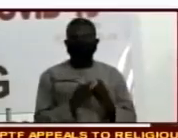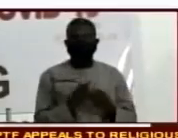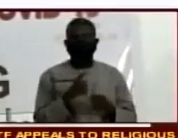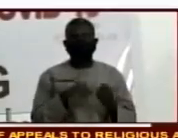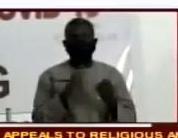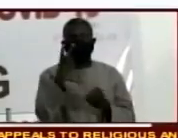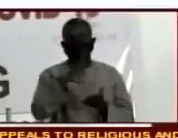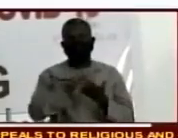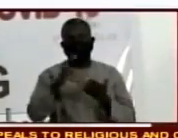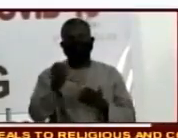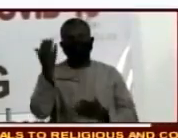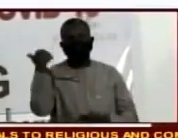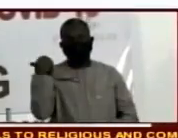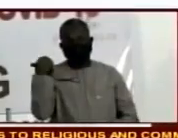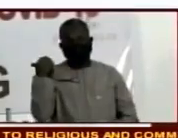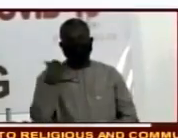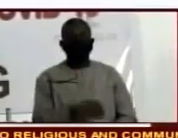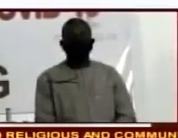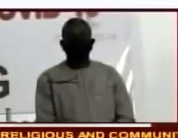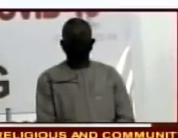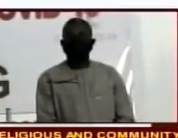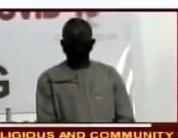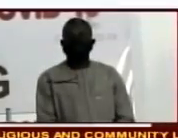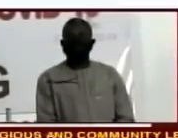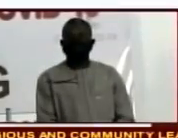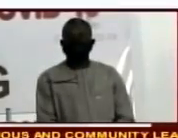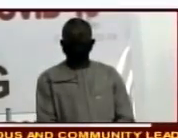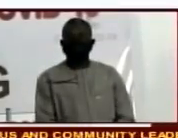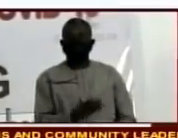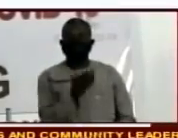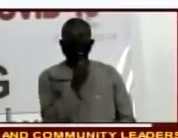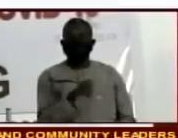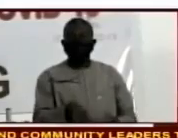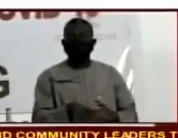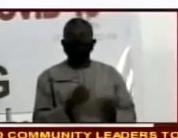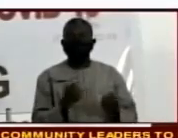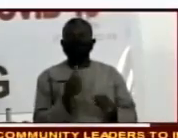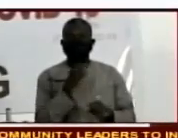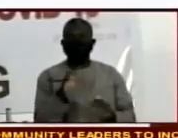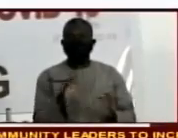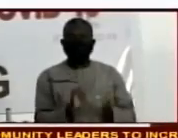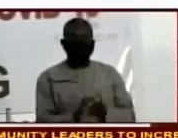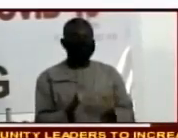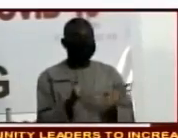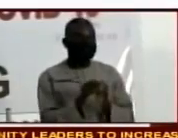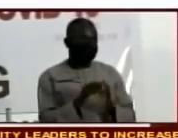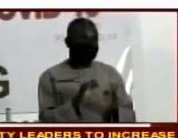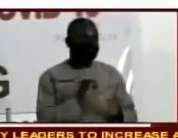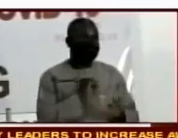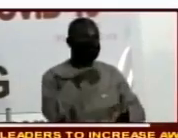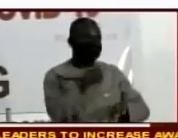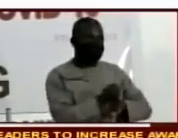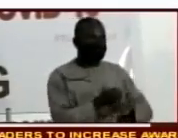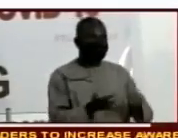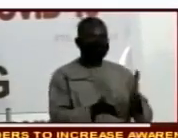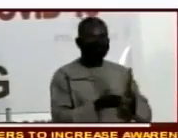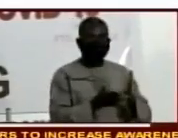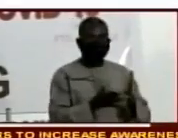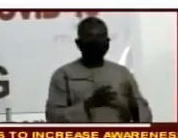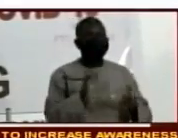ago. And the outcome of that meeting was I constituted a technical working